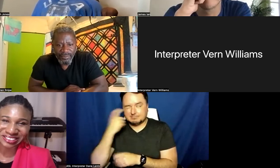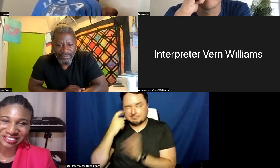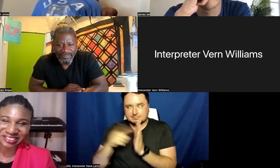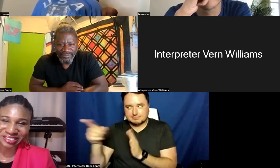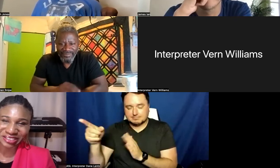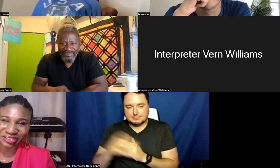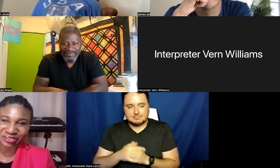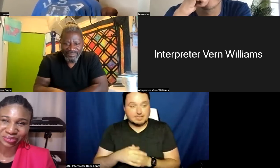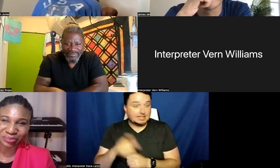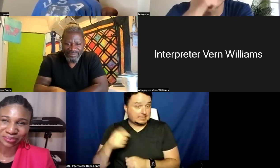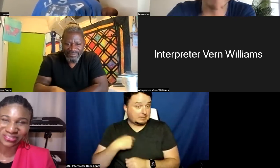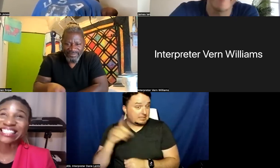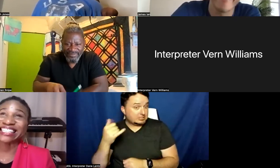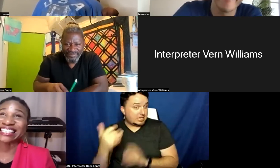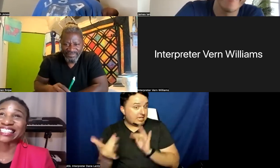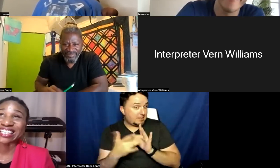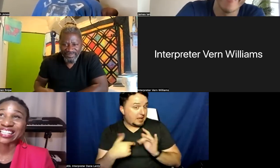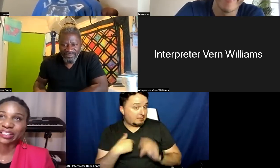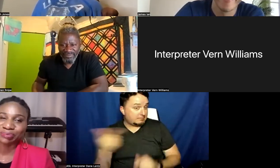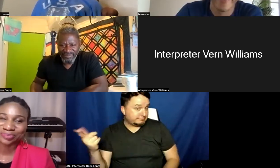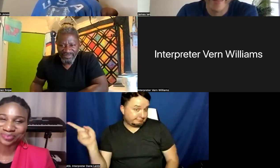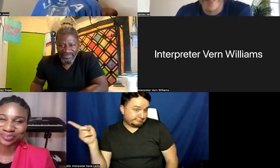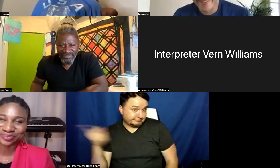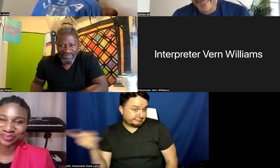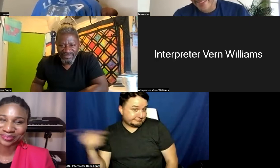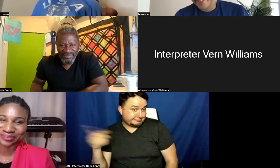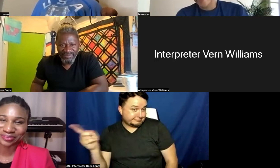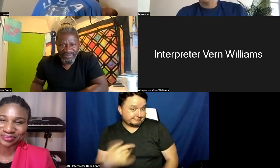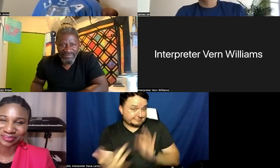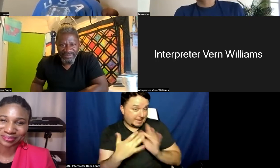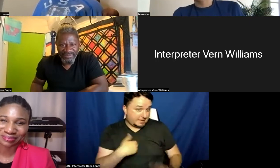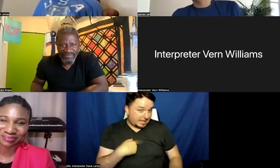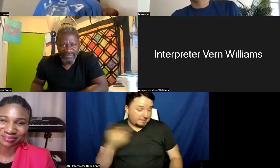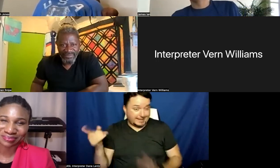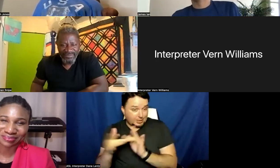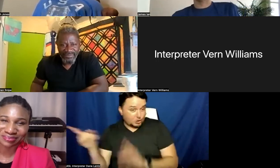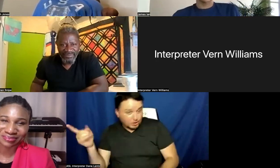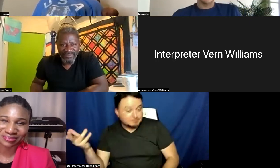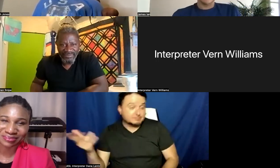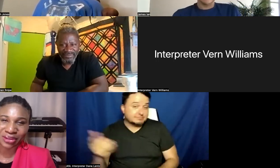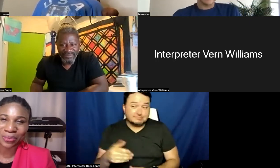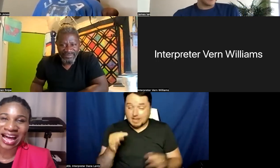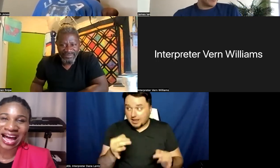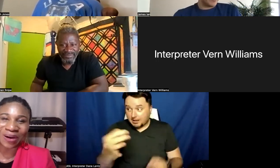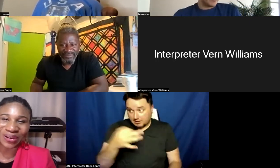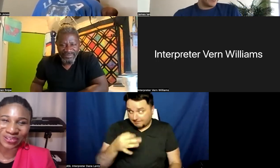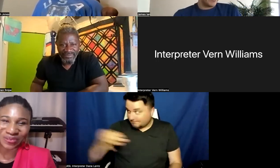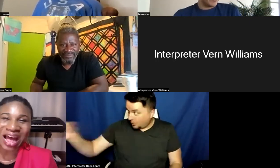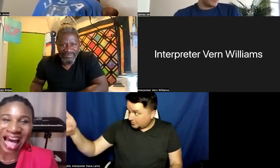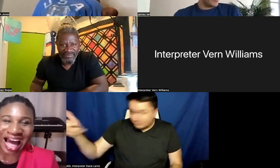If you need me to DJ, hit her up. You can hit me up and I'll probably forward it to her.